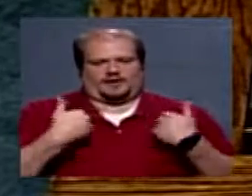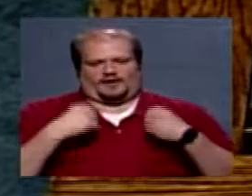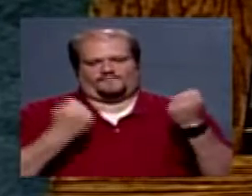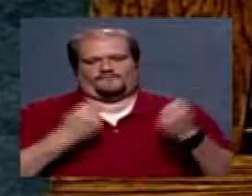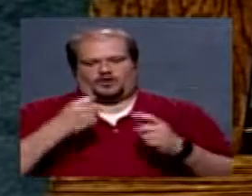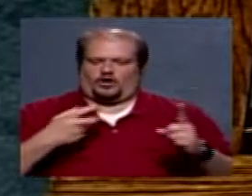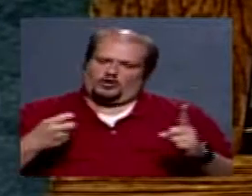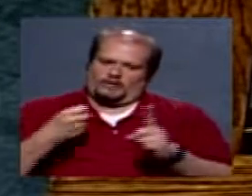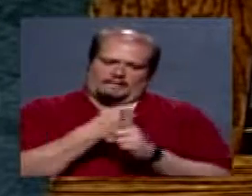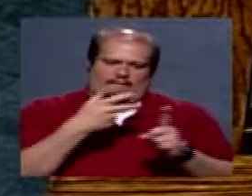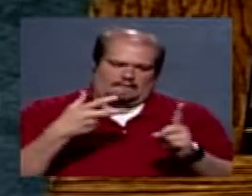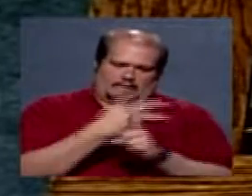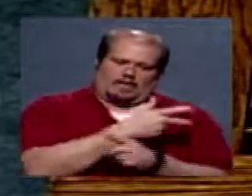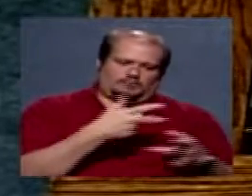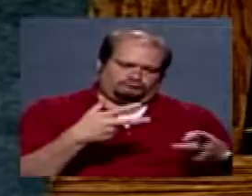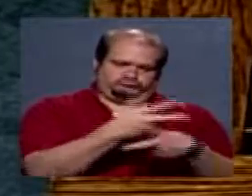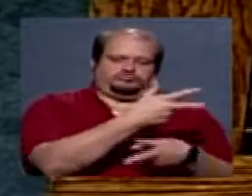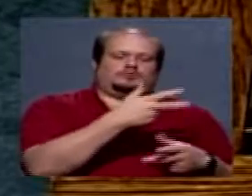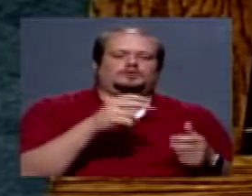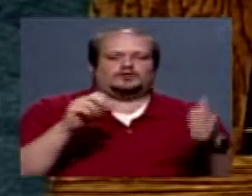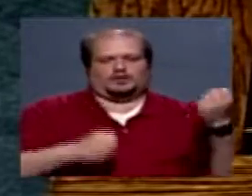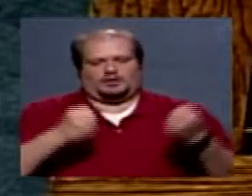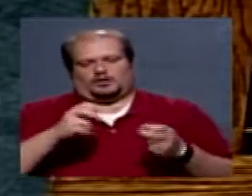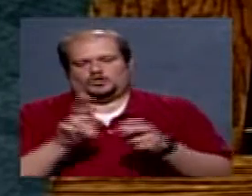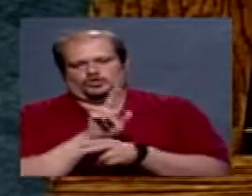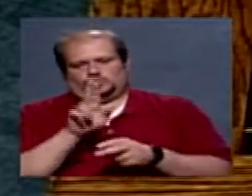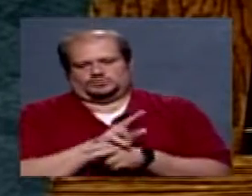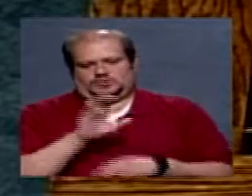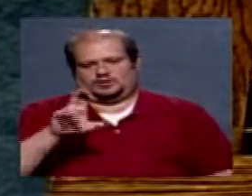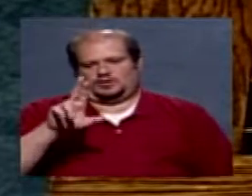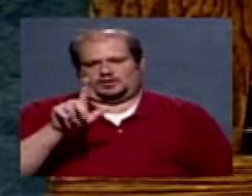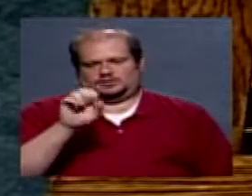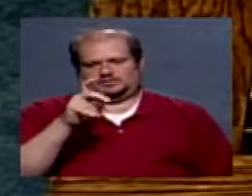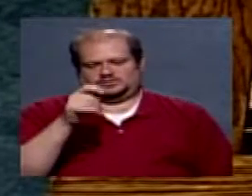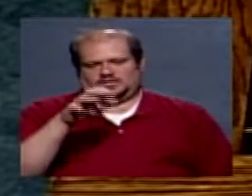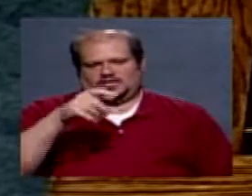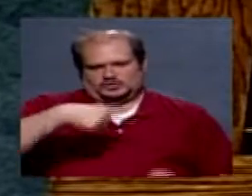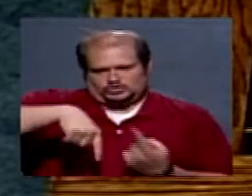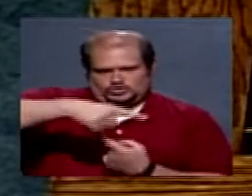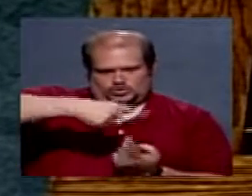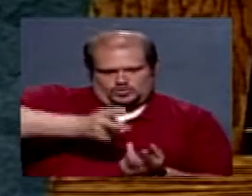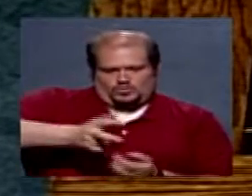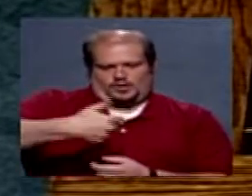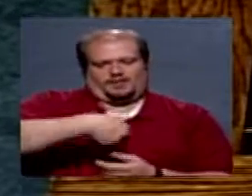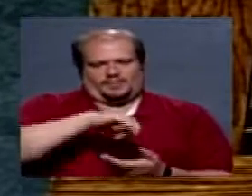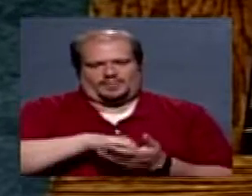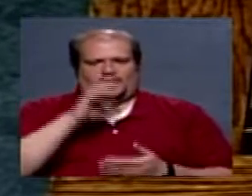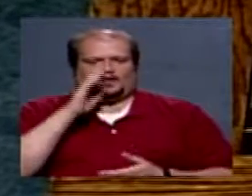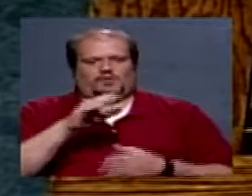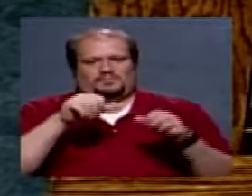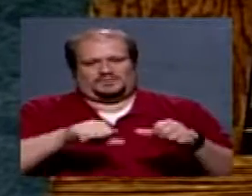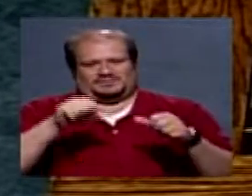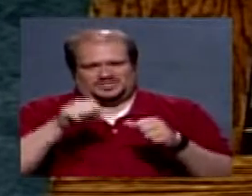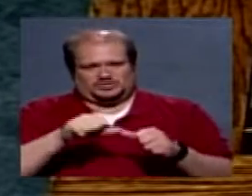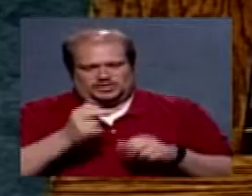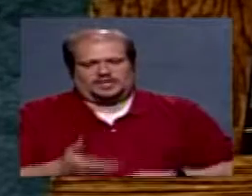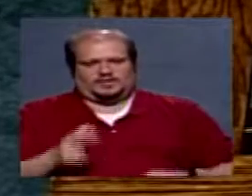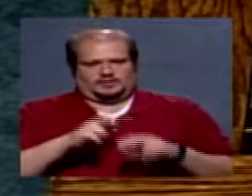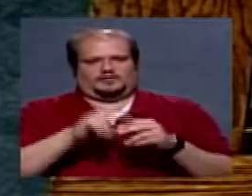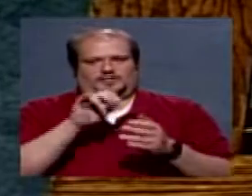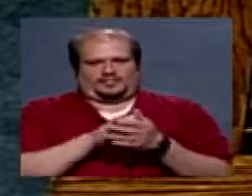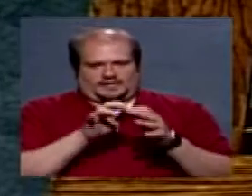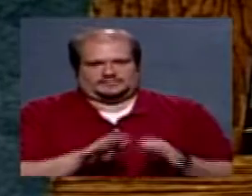car hit by cars coming and using our cul-de-sac as a turnaround. This is going to potentially increase